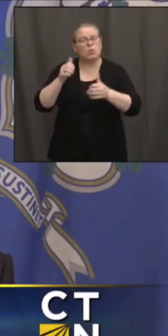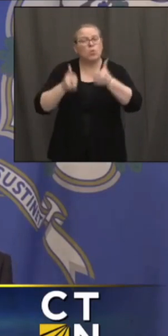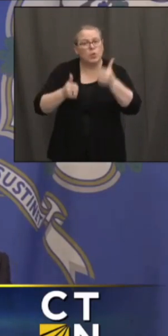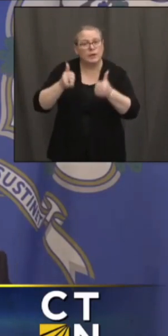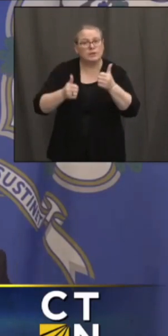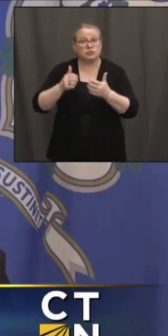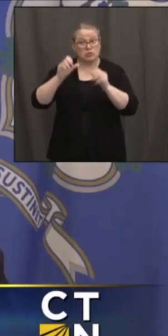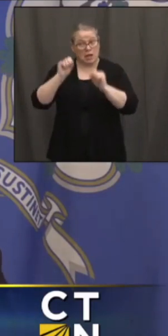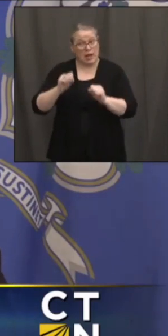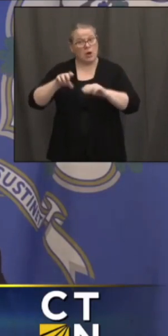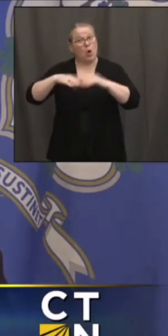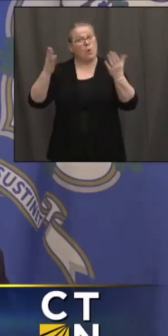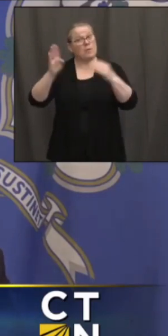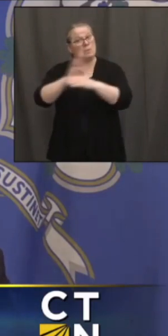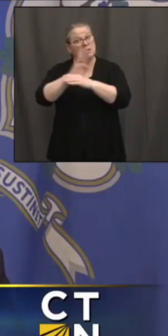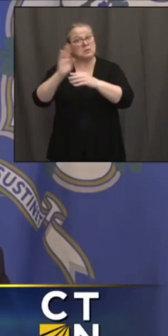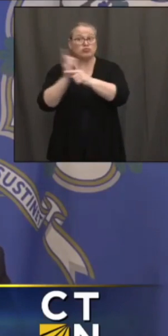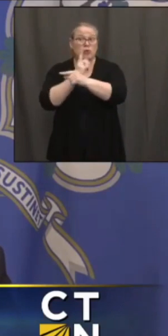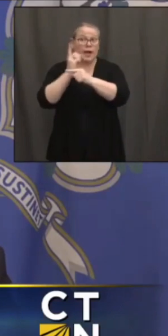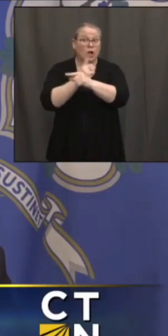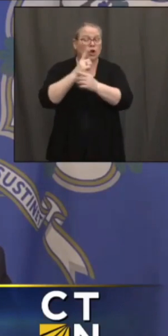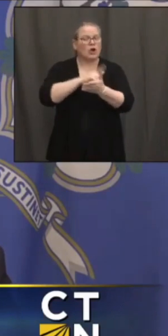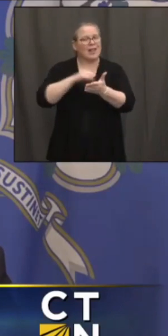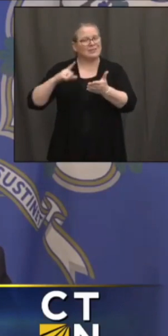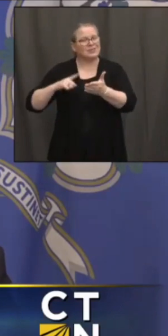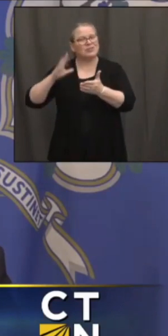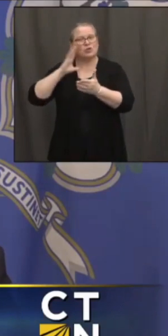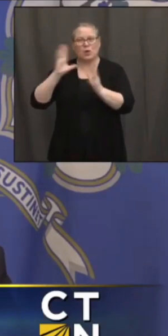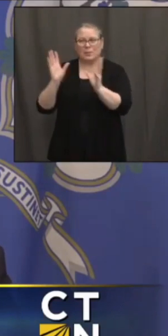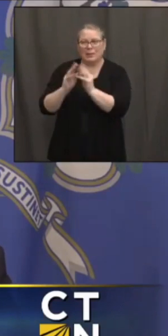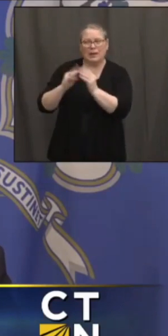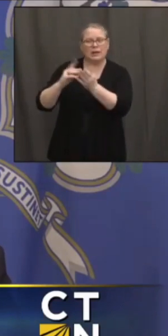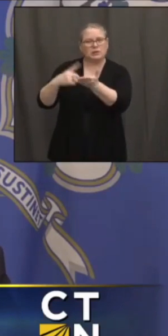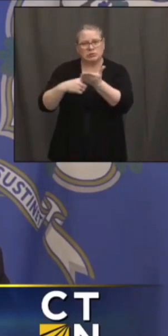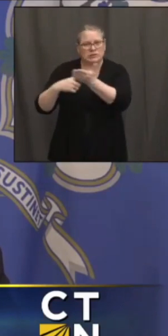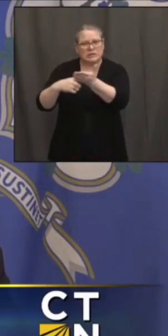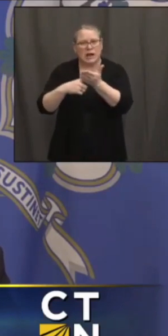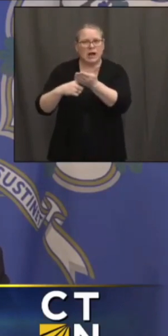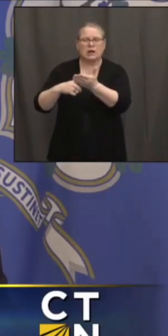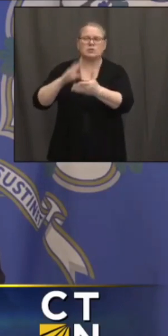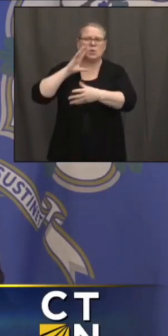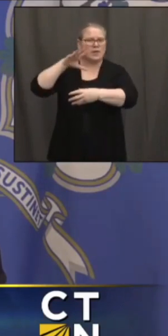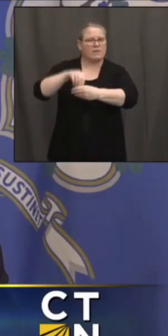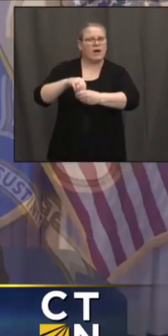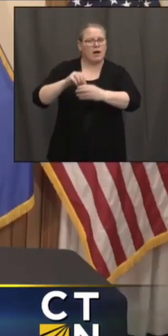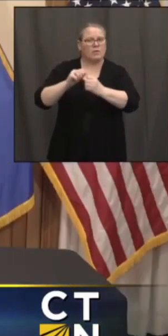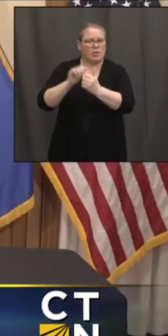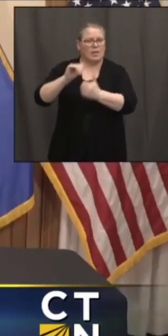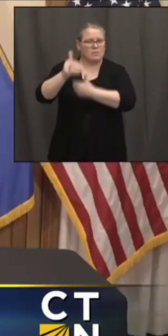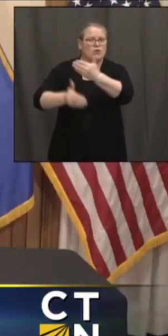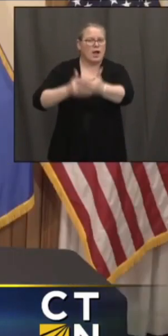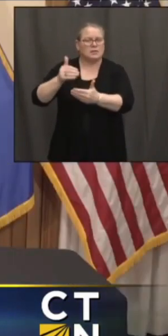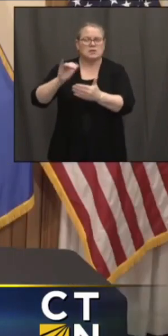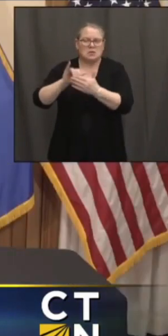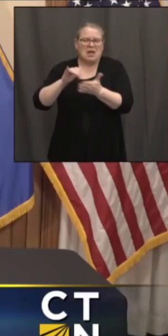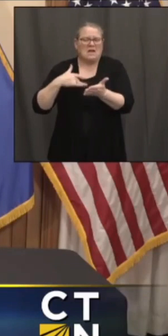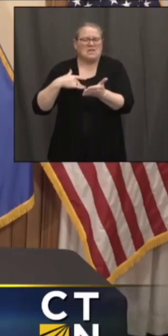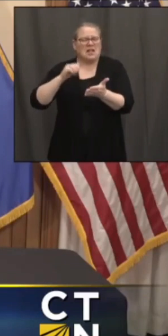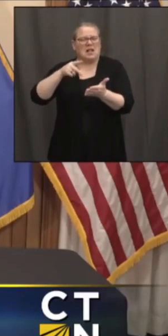course of business and have the legislature with an opportunity to weigh in on these different EOs. Thank you all.